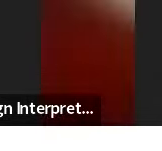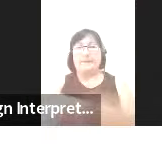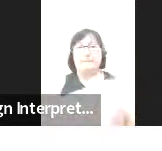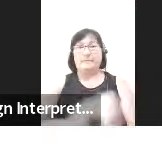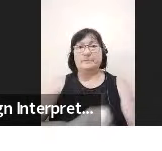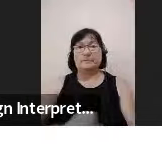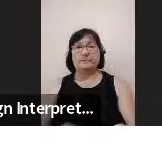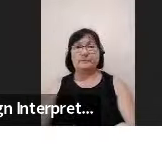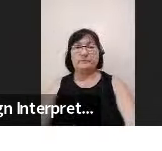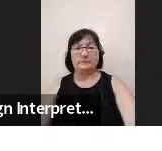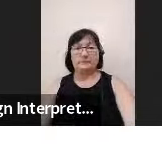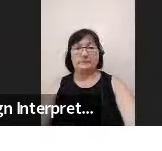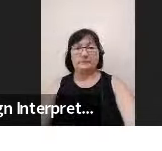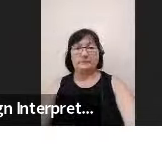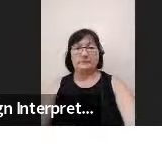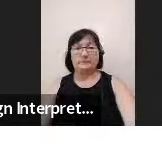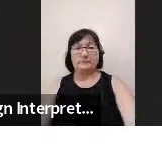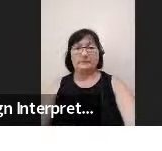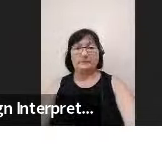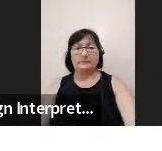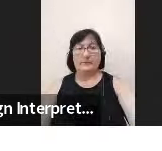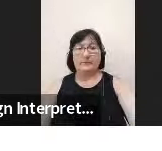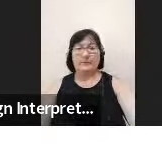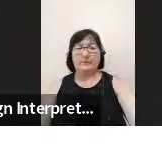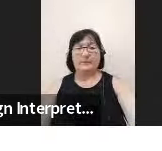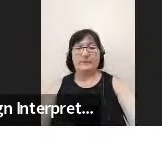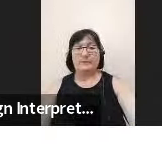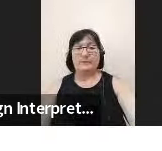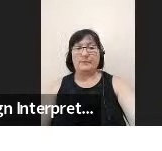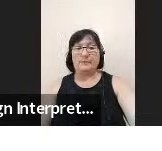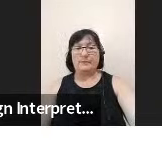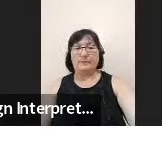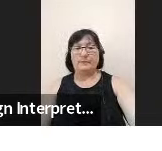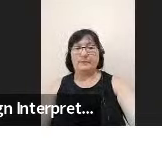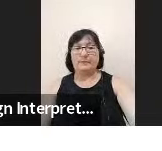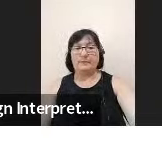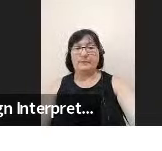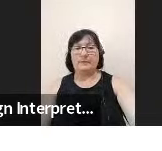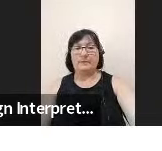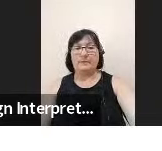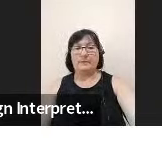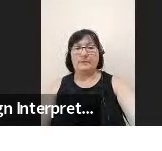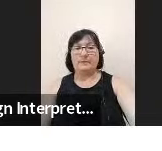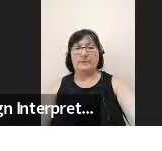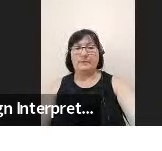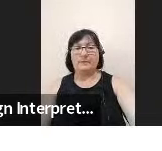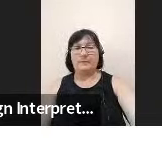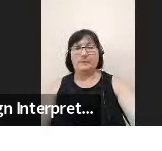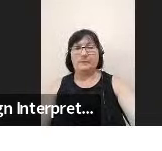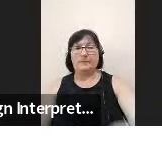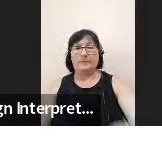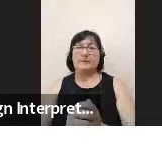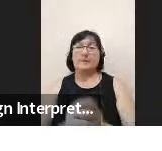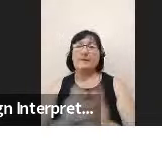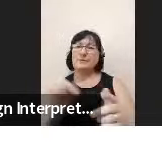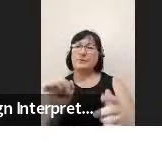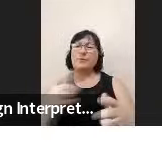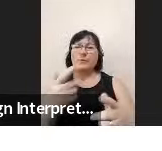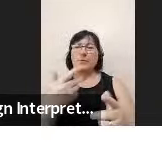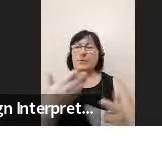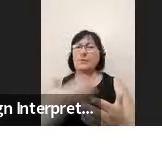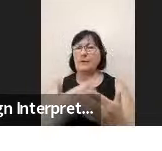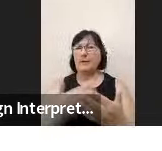your company, then you are free to appoint someone else within your organization to do the assessment. But your application will be entertained if you